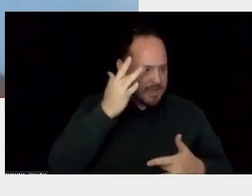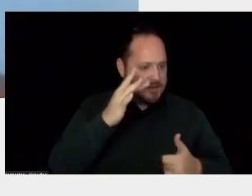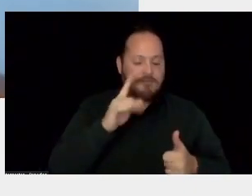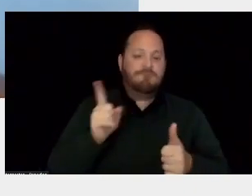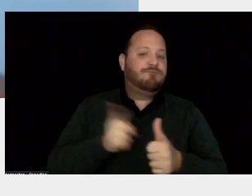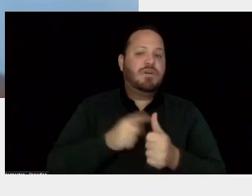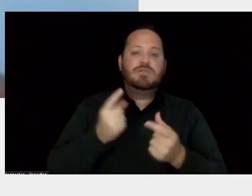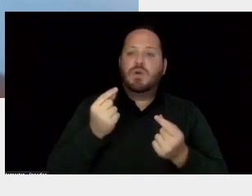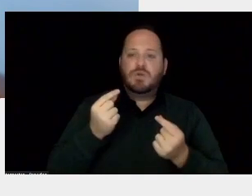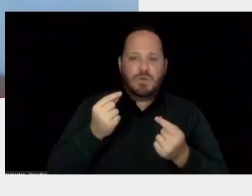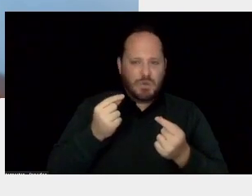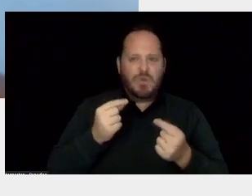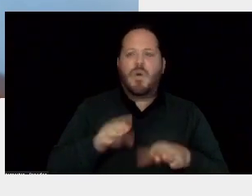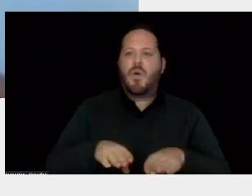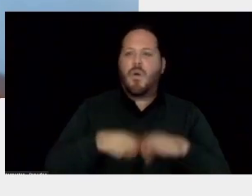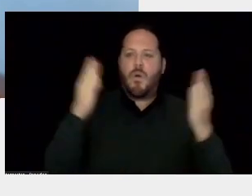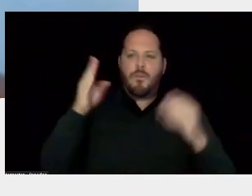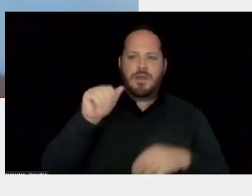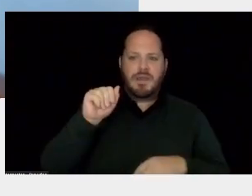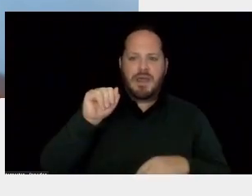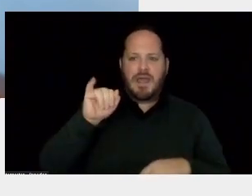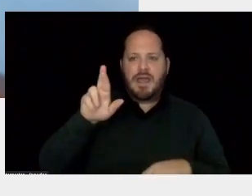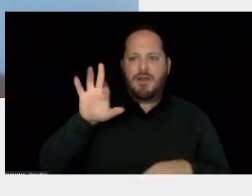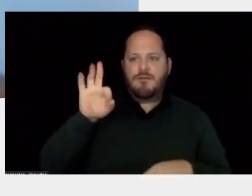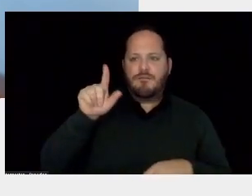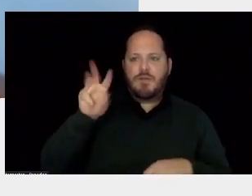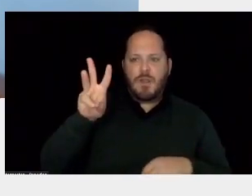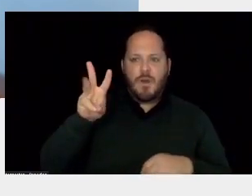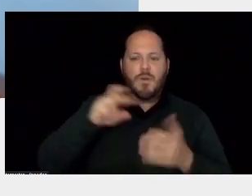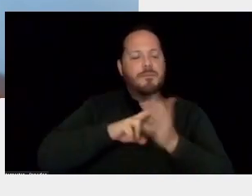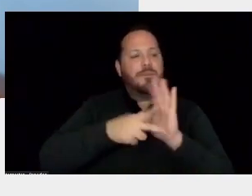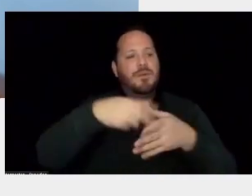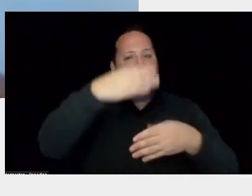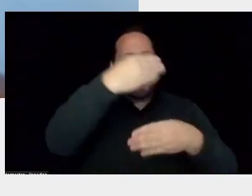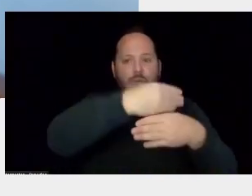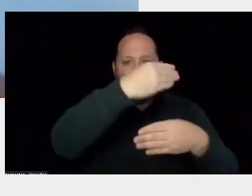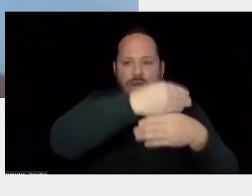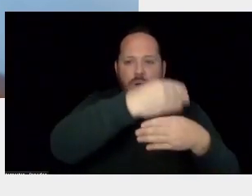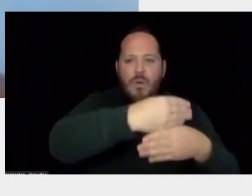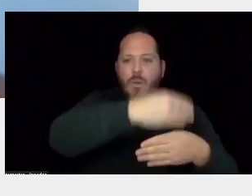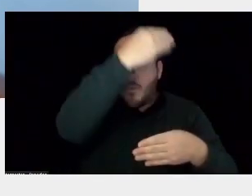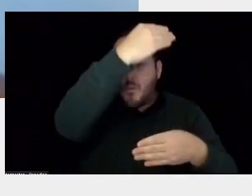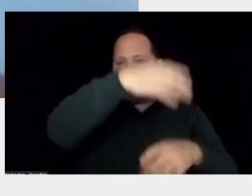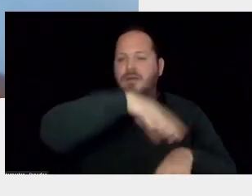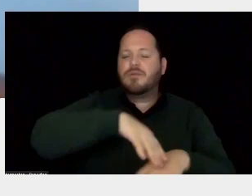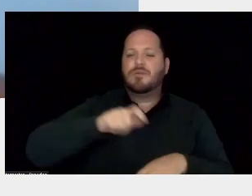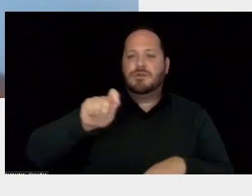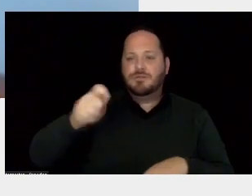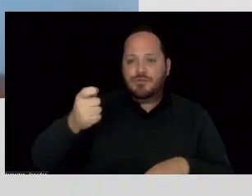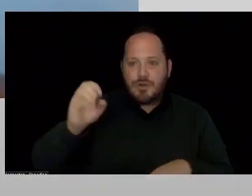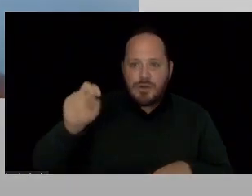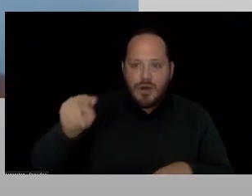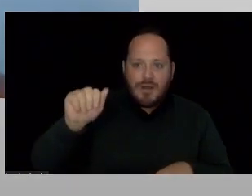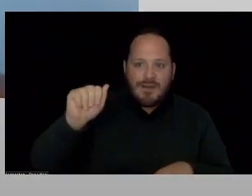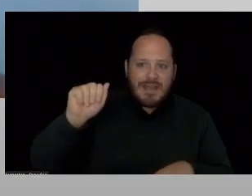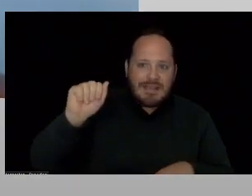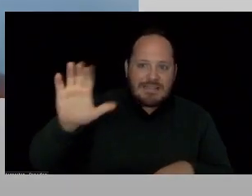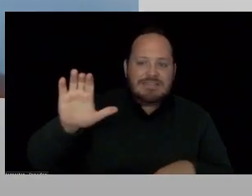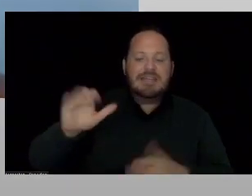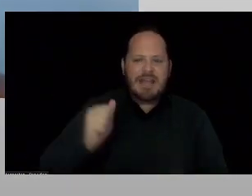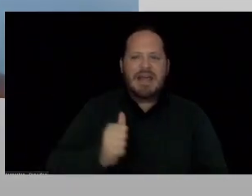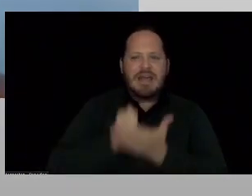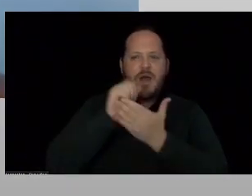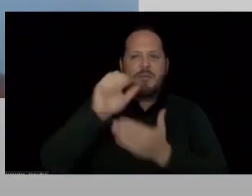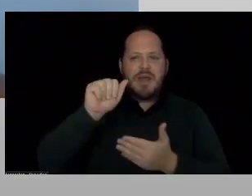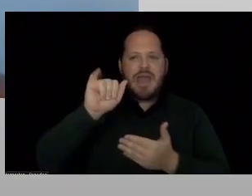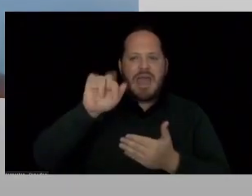the airflow. This could be as simple as opening a window or turning on an AC window unit. But getting that air flowing will help